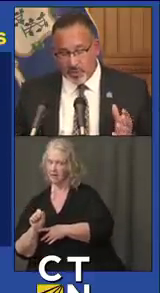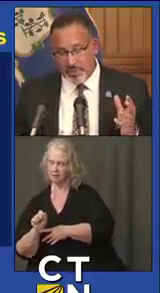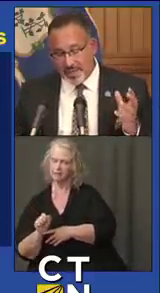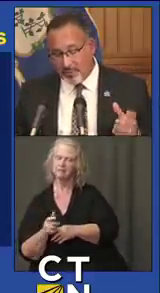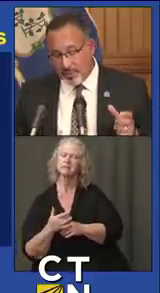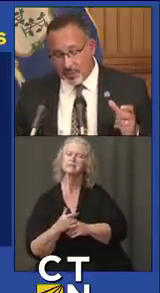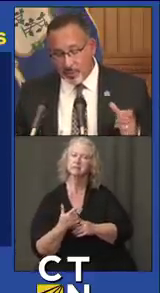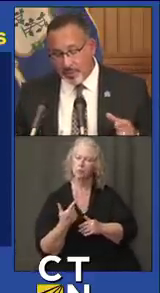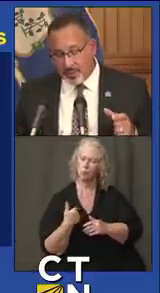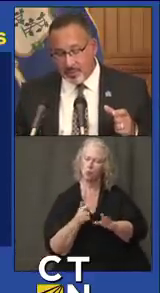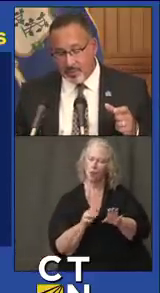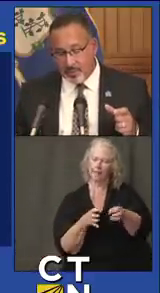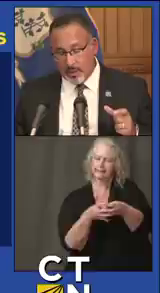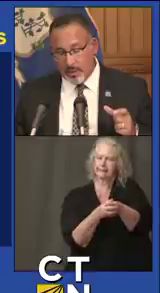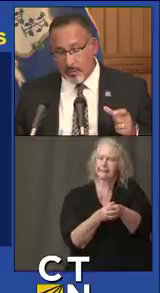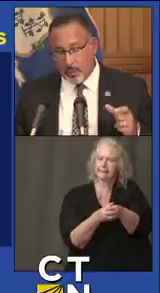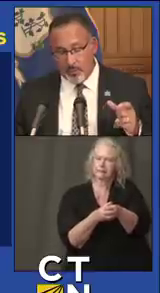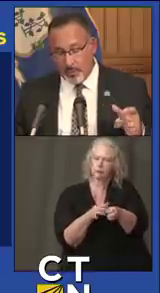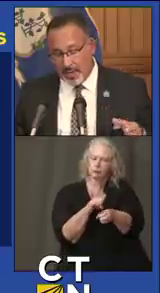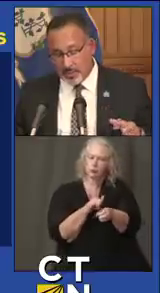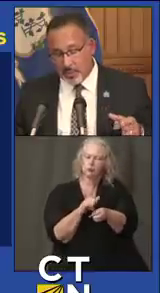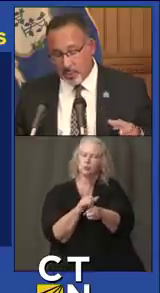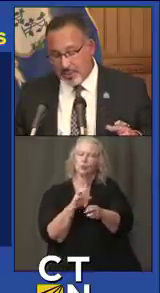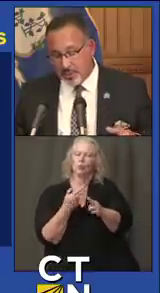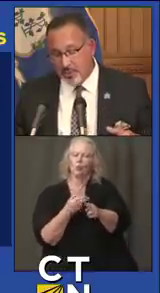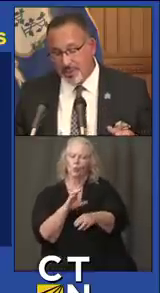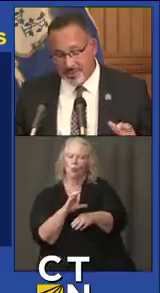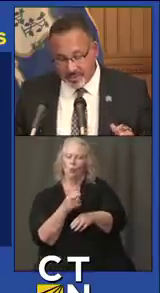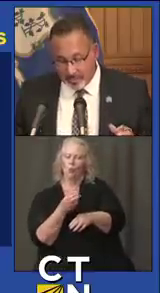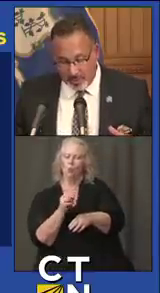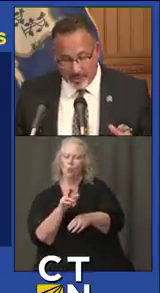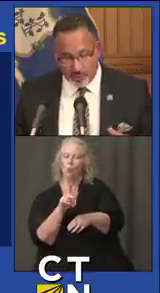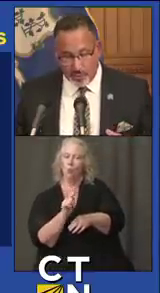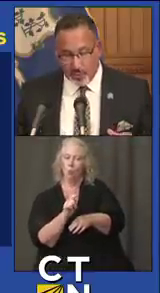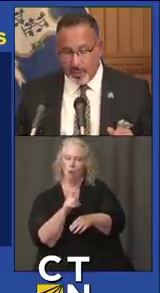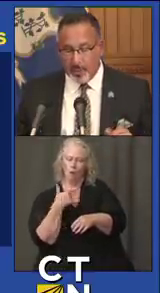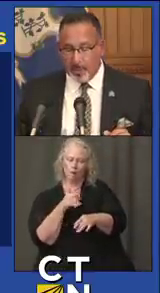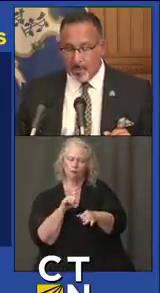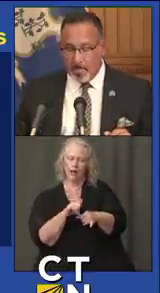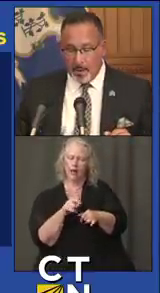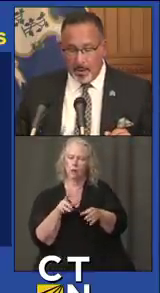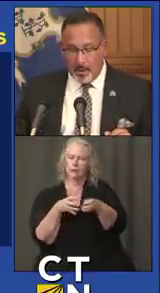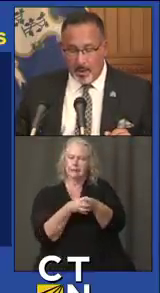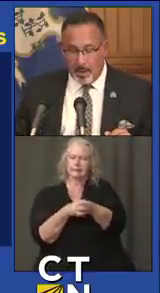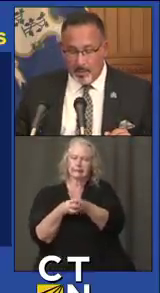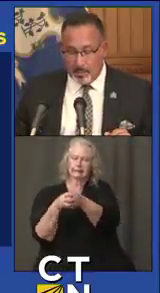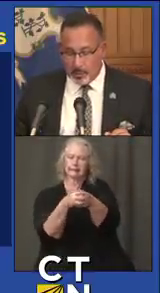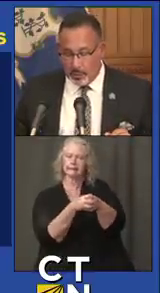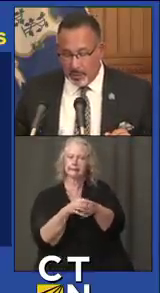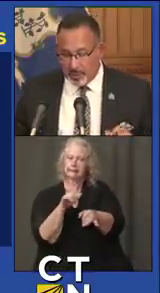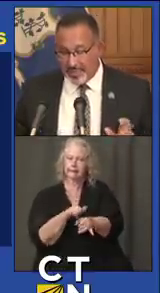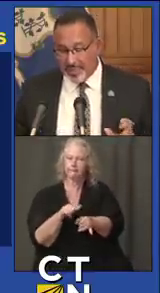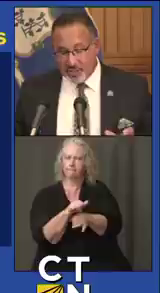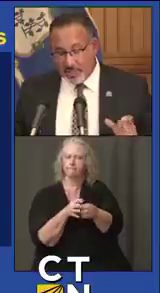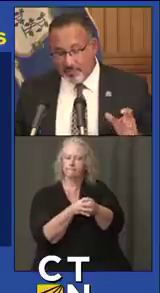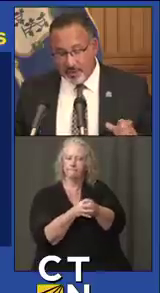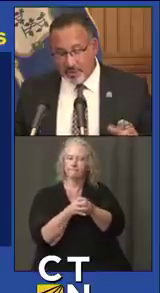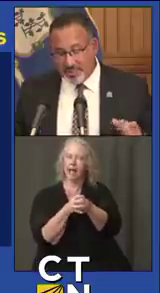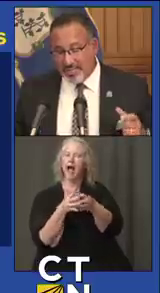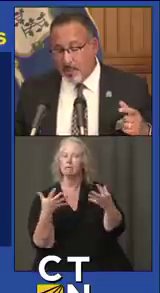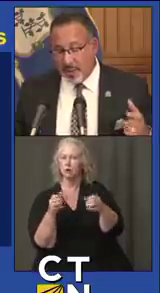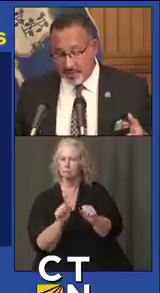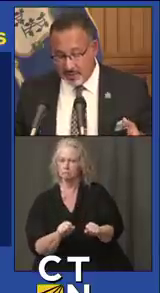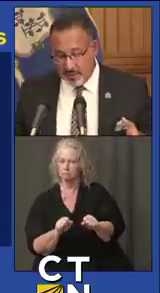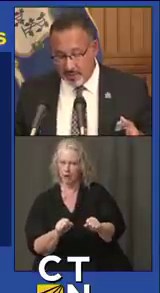cohorting, which means every grouping, wherever possible, grouping students by the same class or group, so that each team